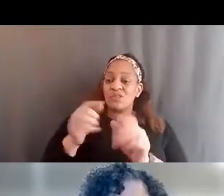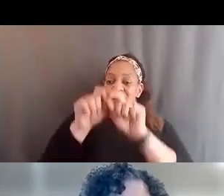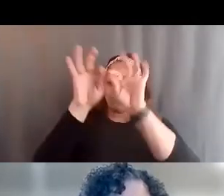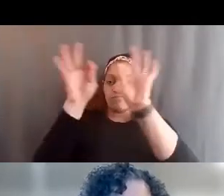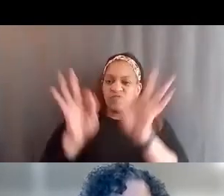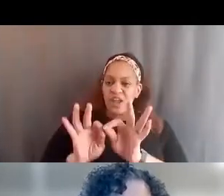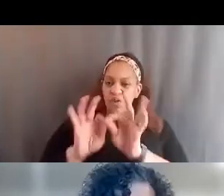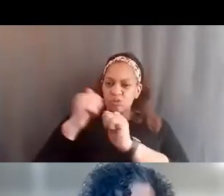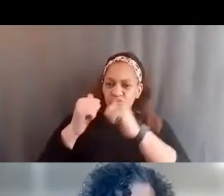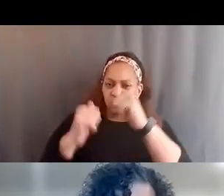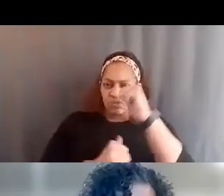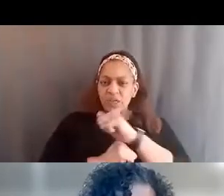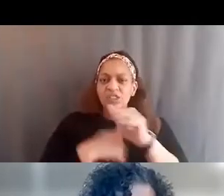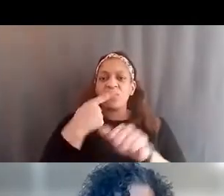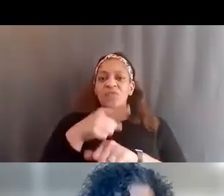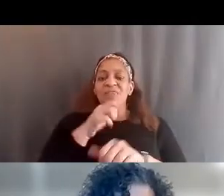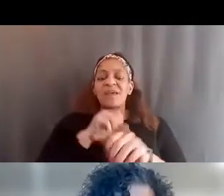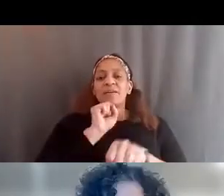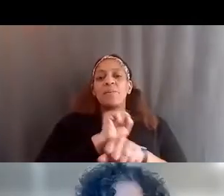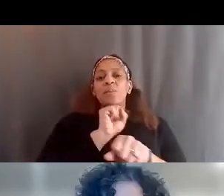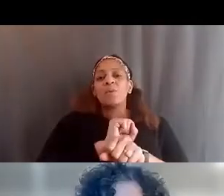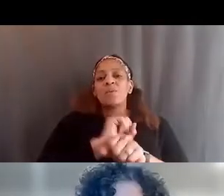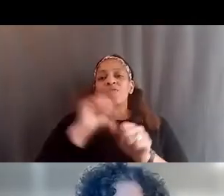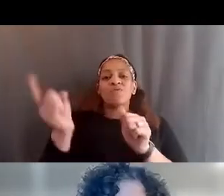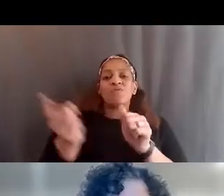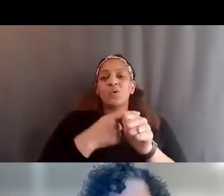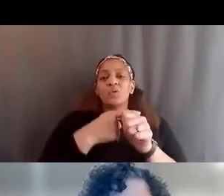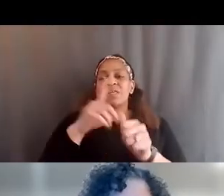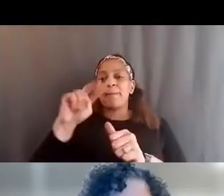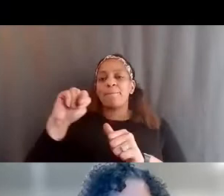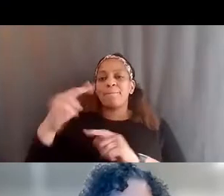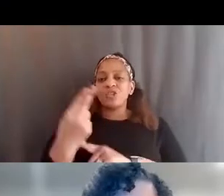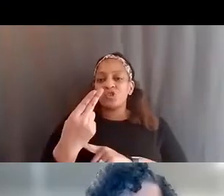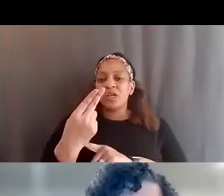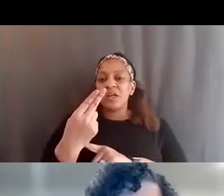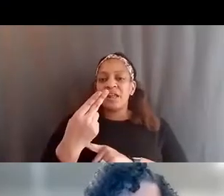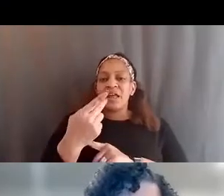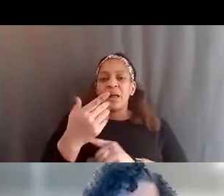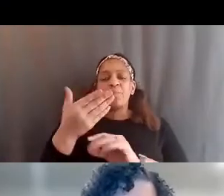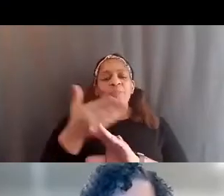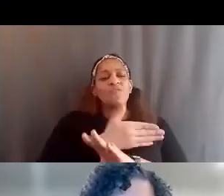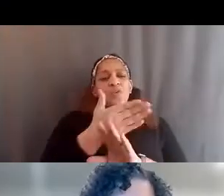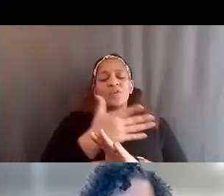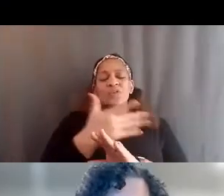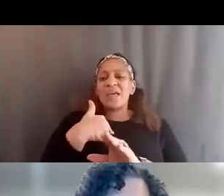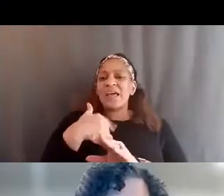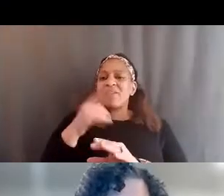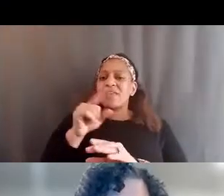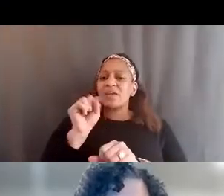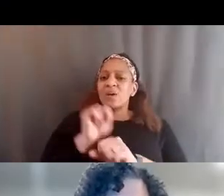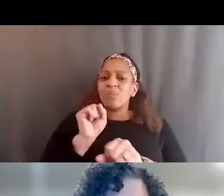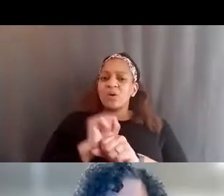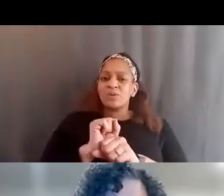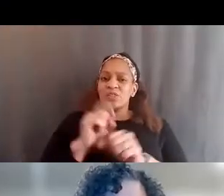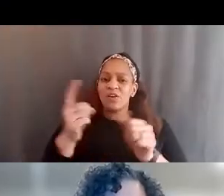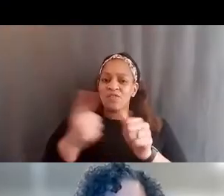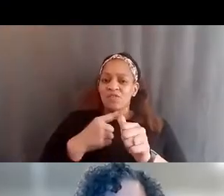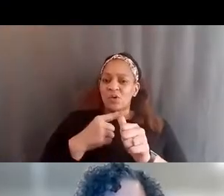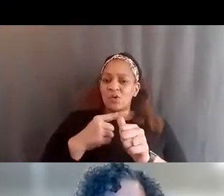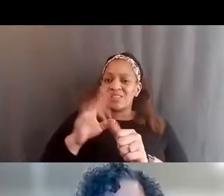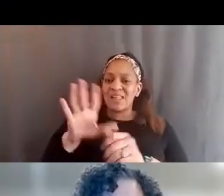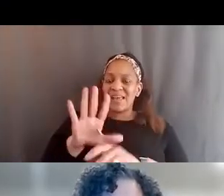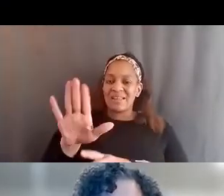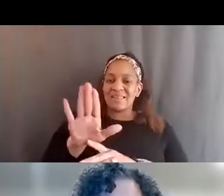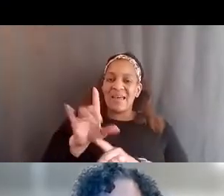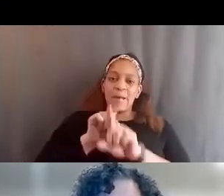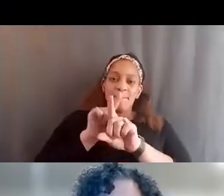through the Office of Disability Employment Policy. And at the time, they had something called the Employment First State Leadership Mentoring Program.